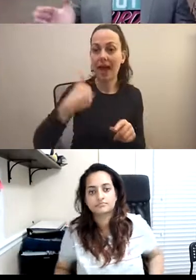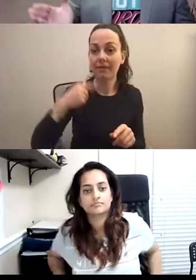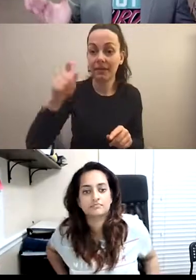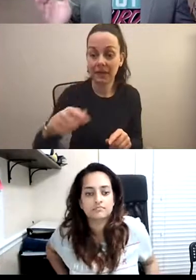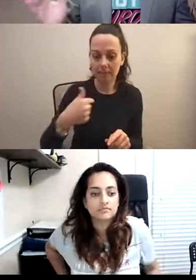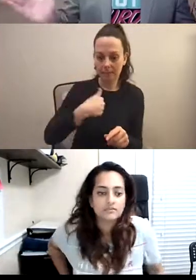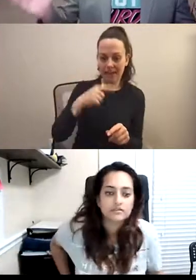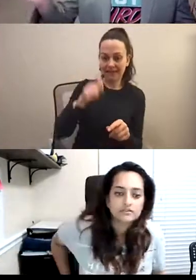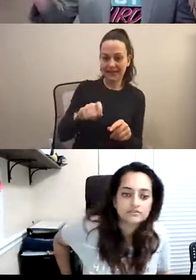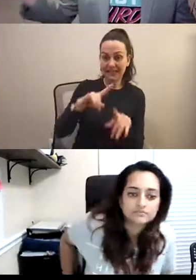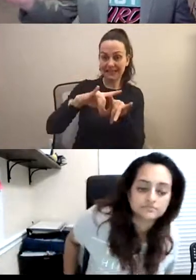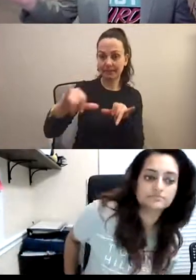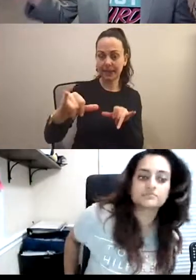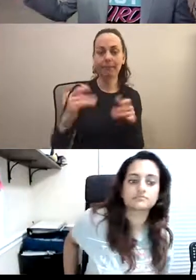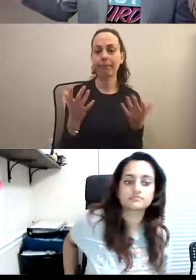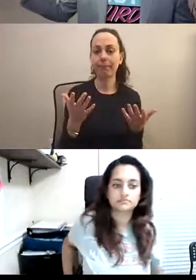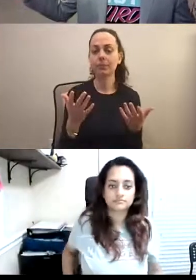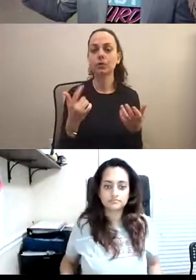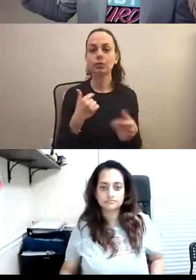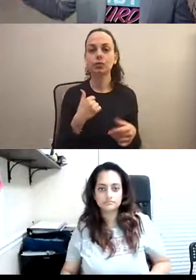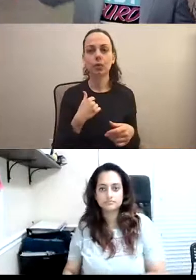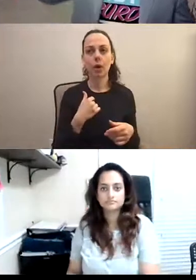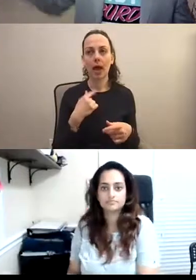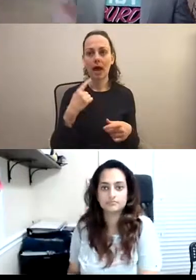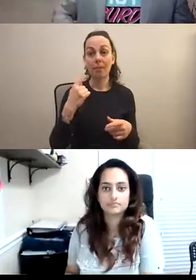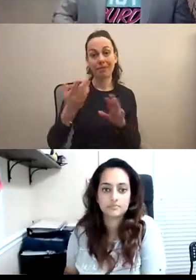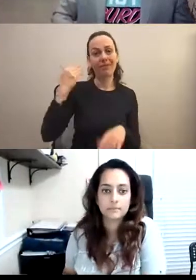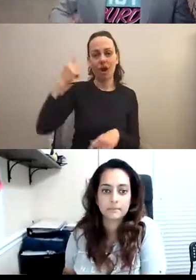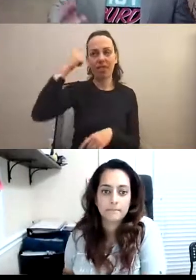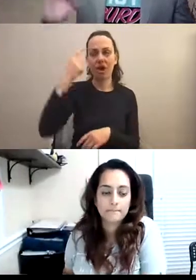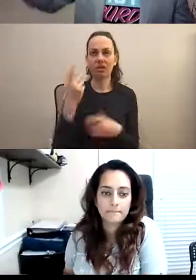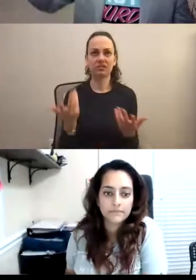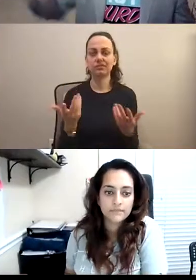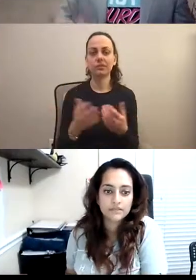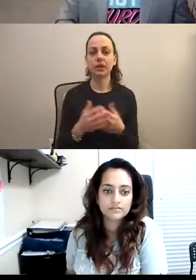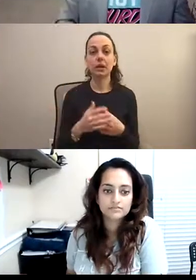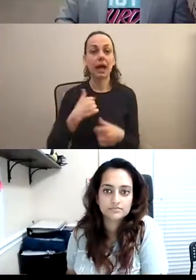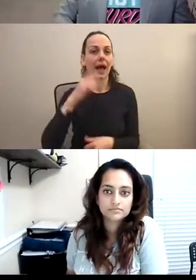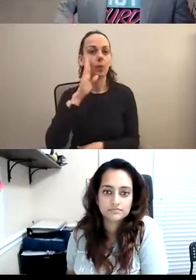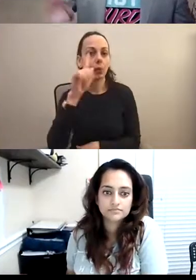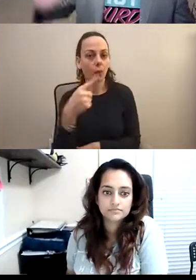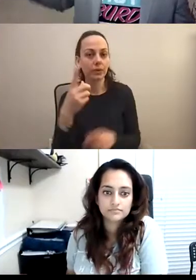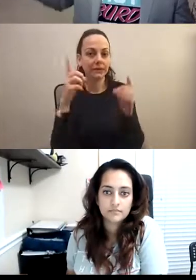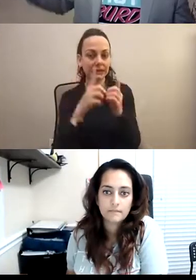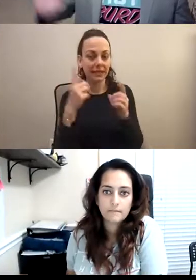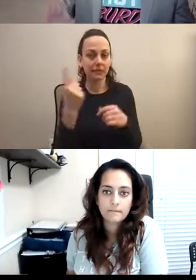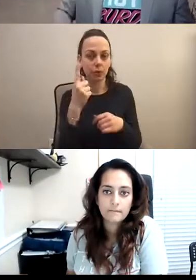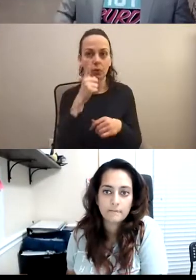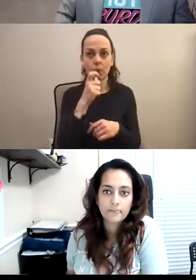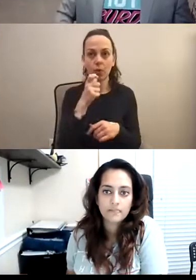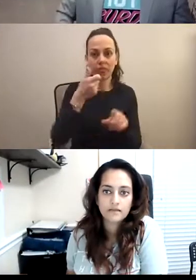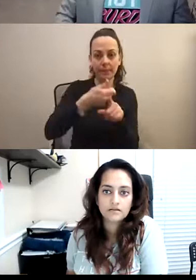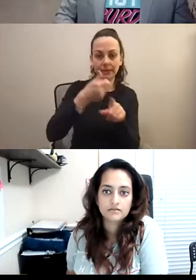happen? So I used to think, okay, I'm only going to date somebody that is